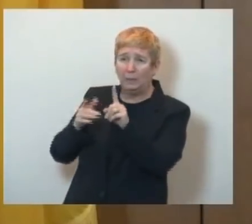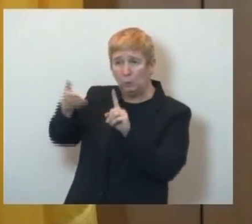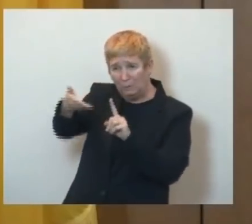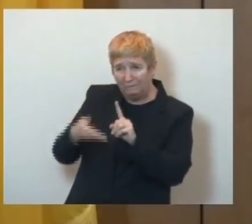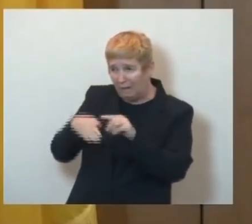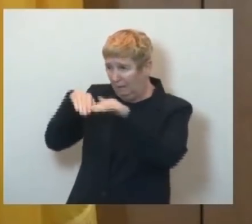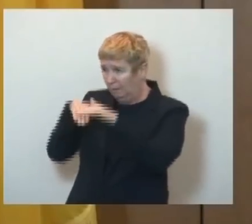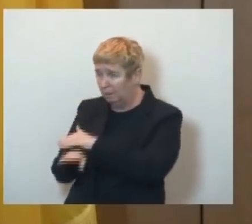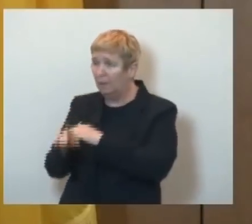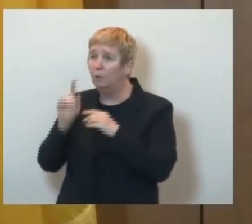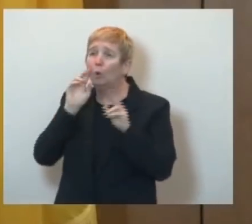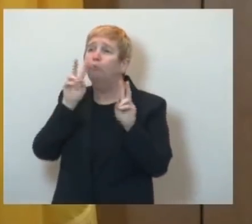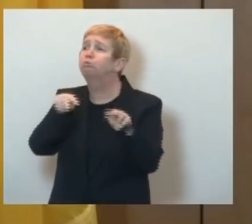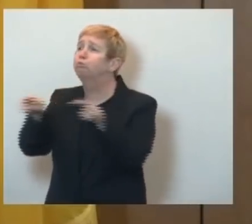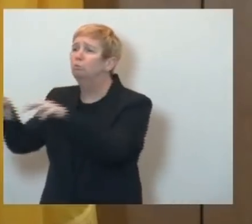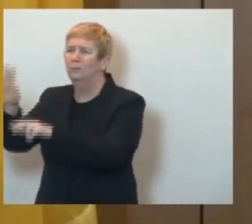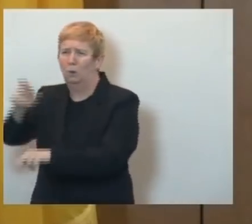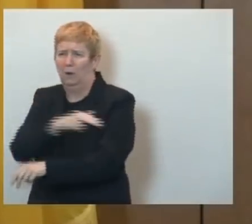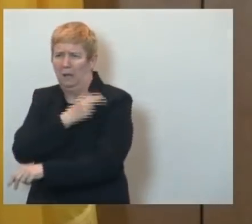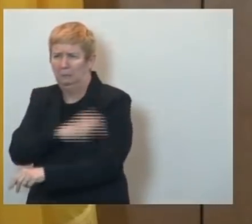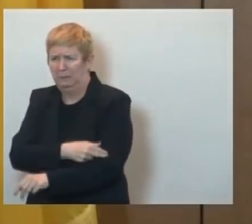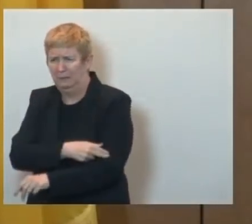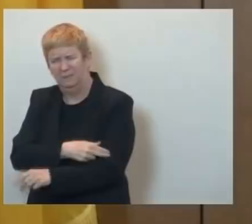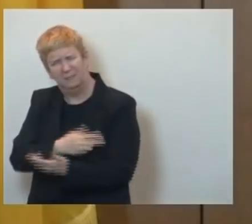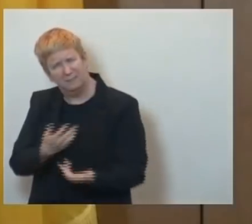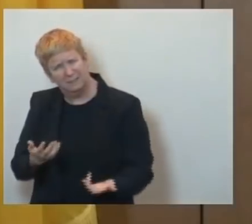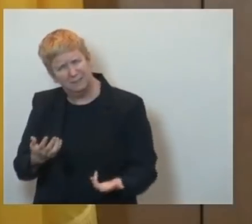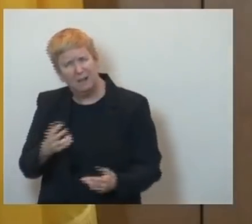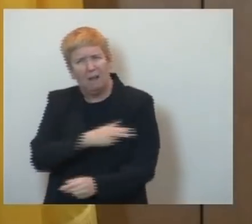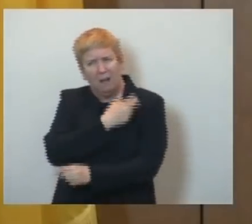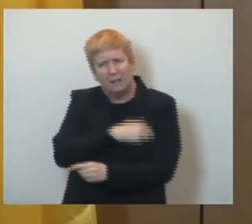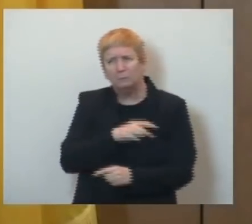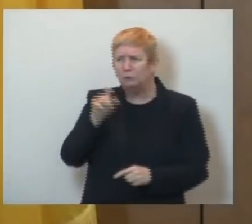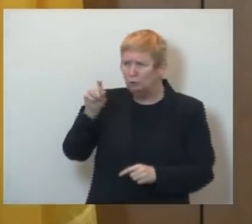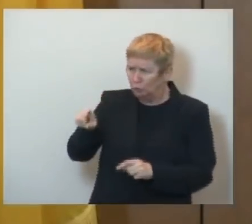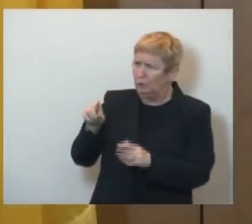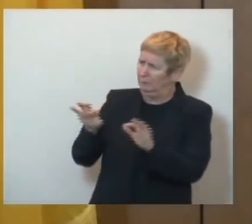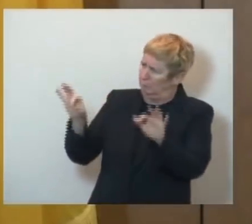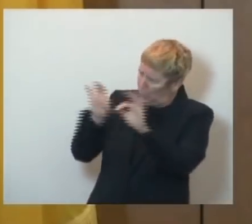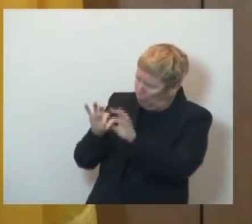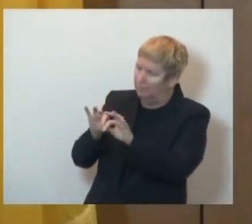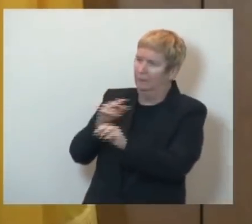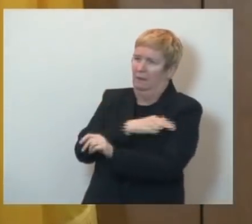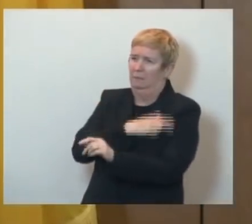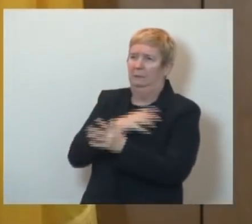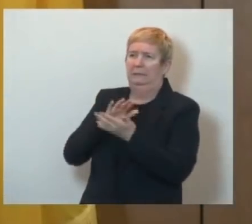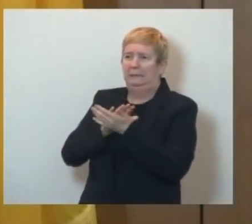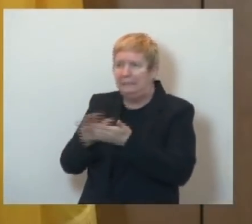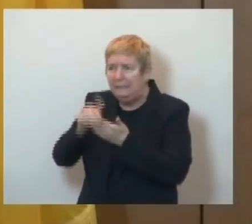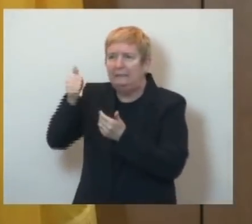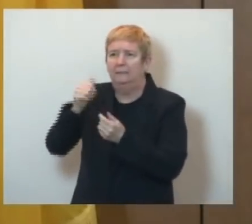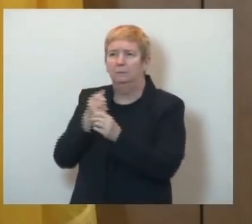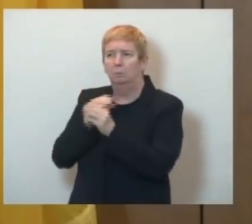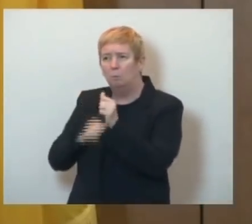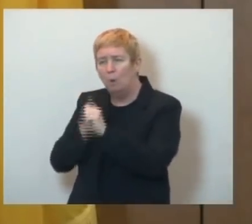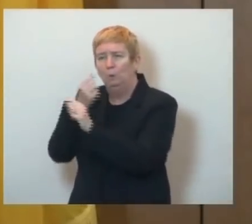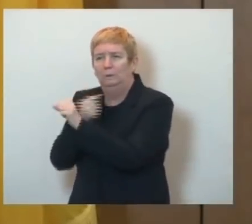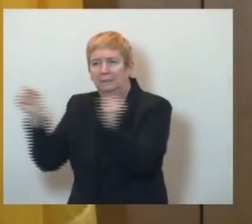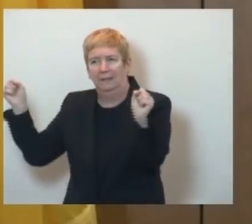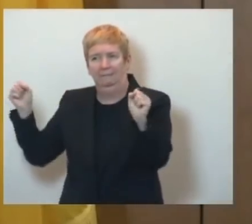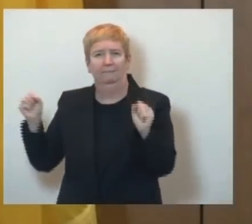patients with or without COVID-19. So we want our communities and our businesses, I need